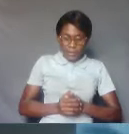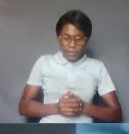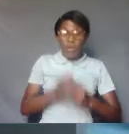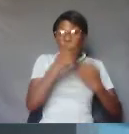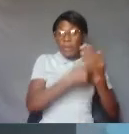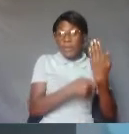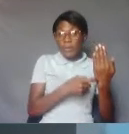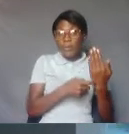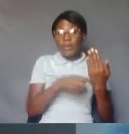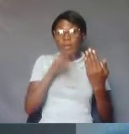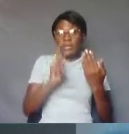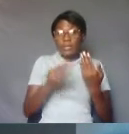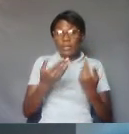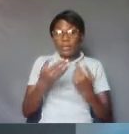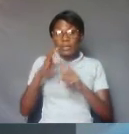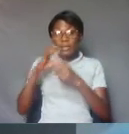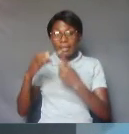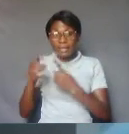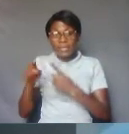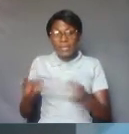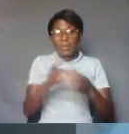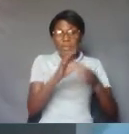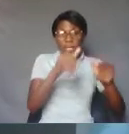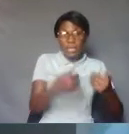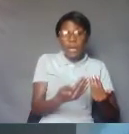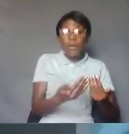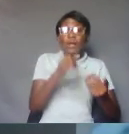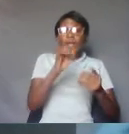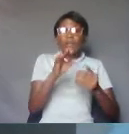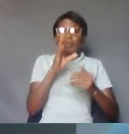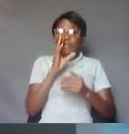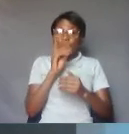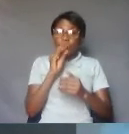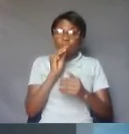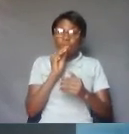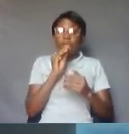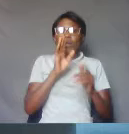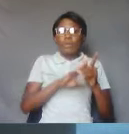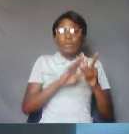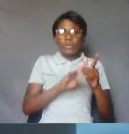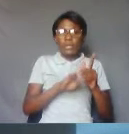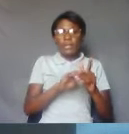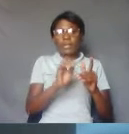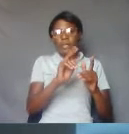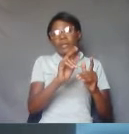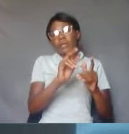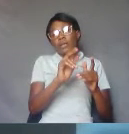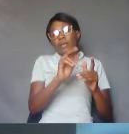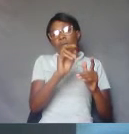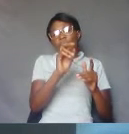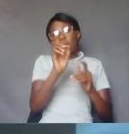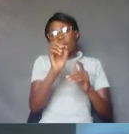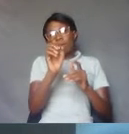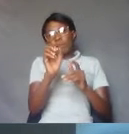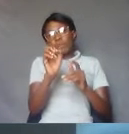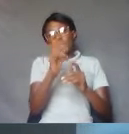the Bible and its images have been used for both the oppression and